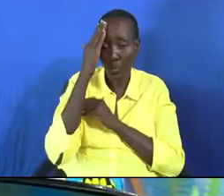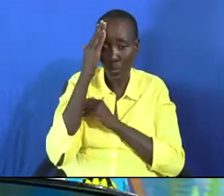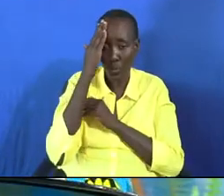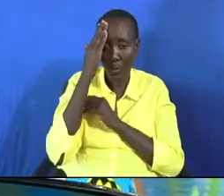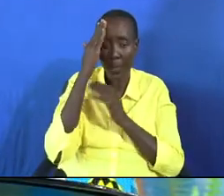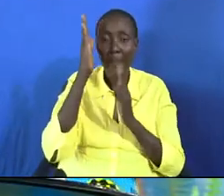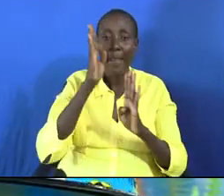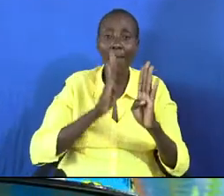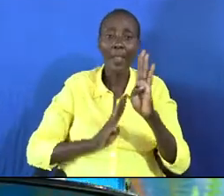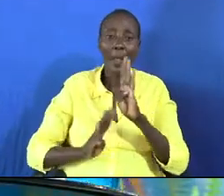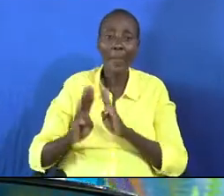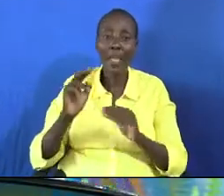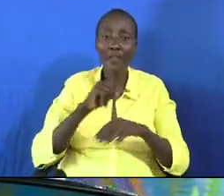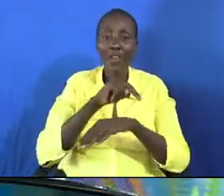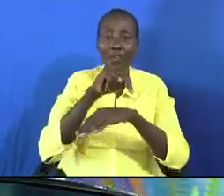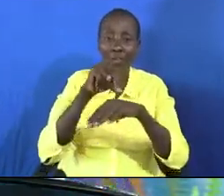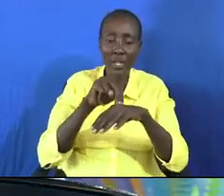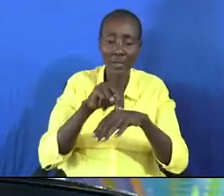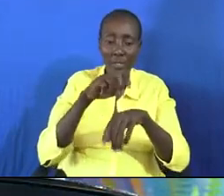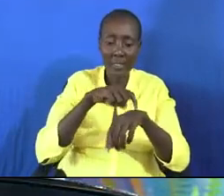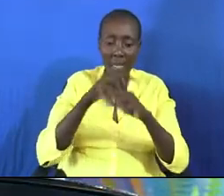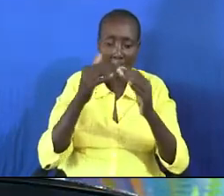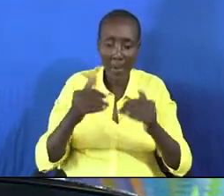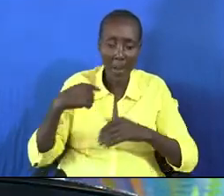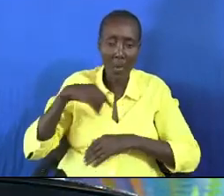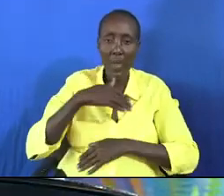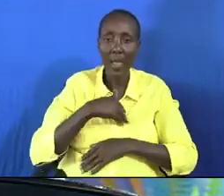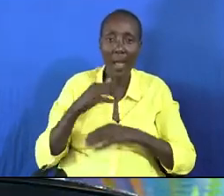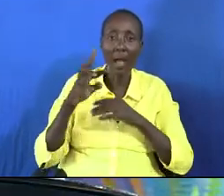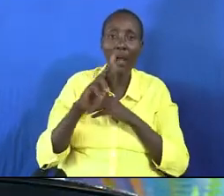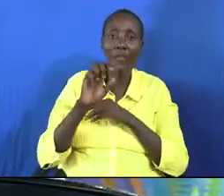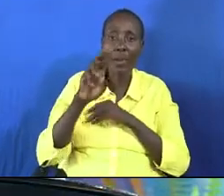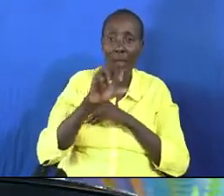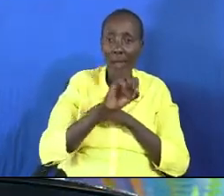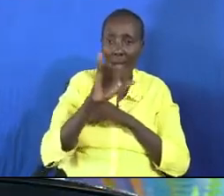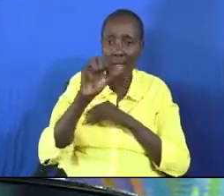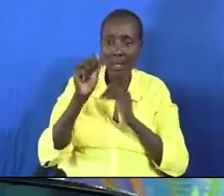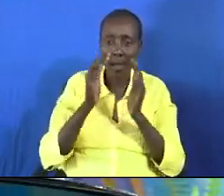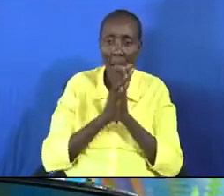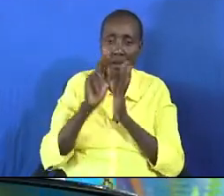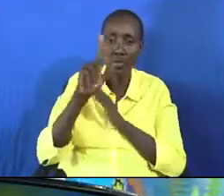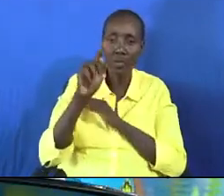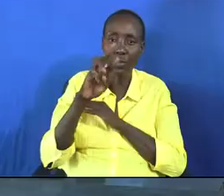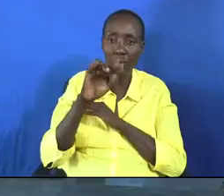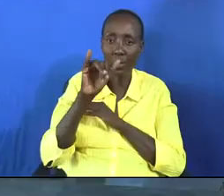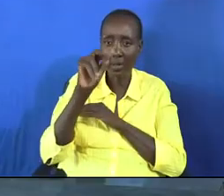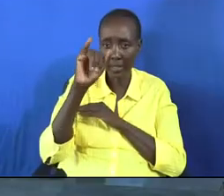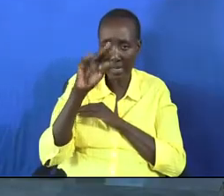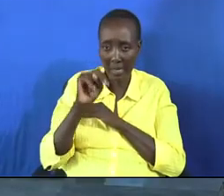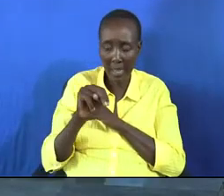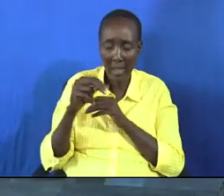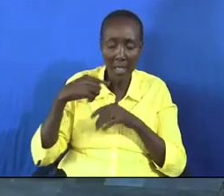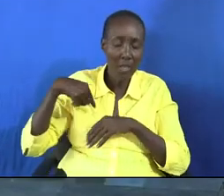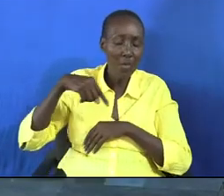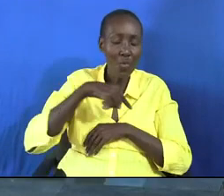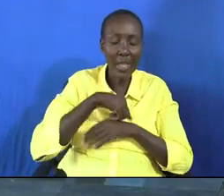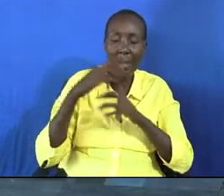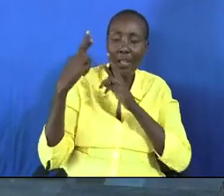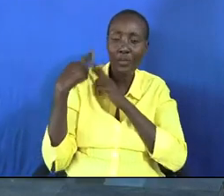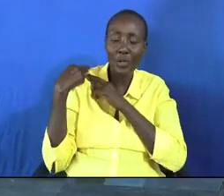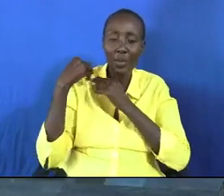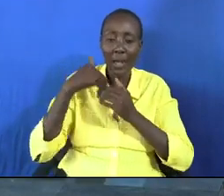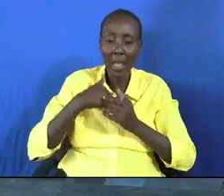the destiny of nations. Right now we have Russia and Ukraine. We should be standing in the gap for